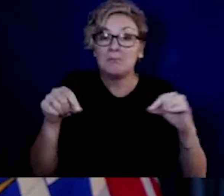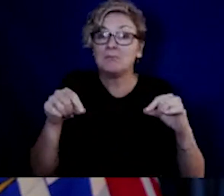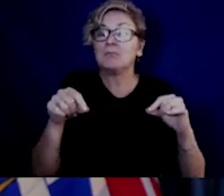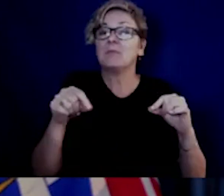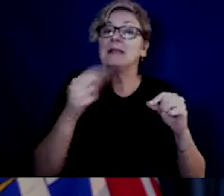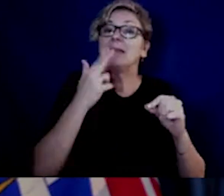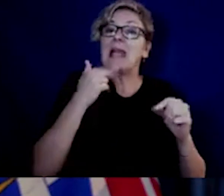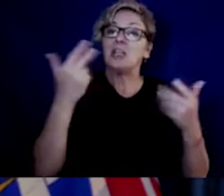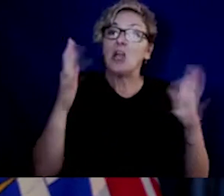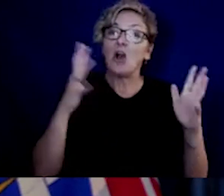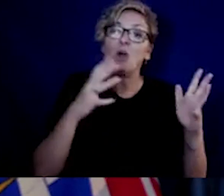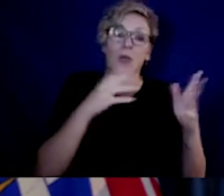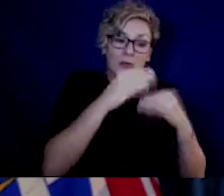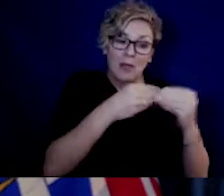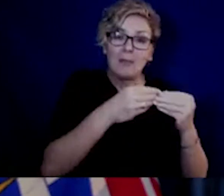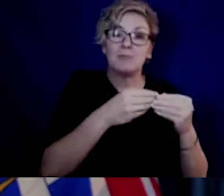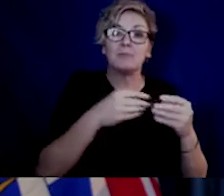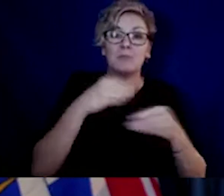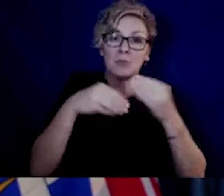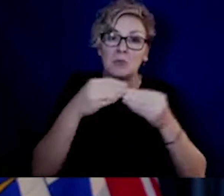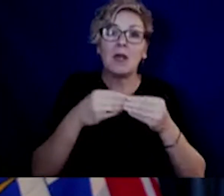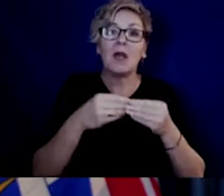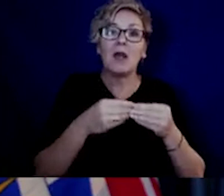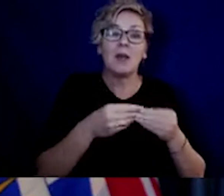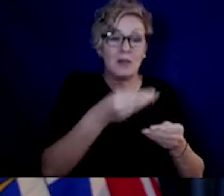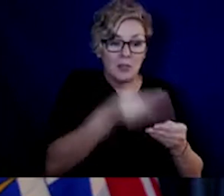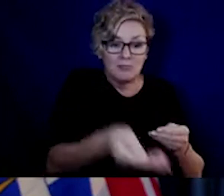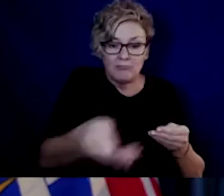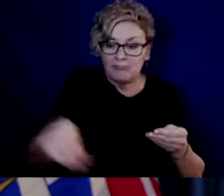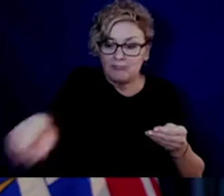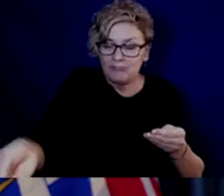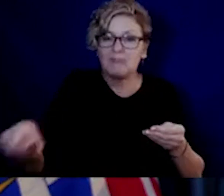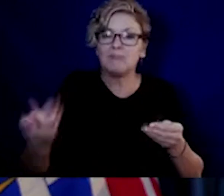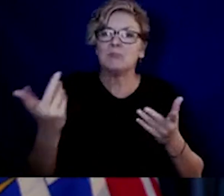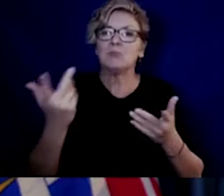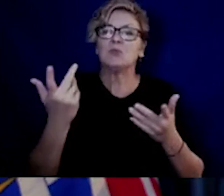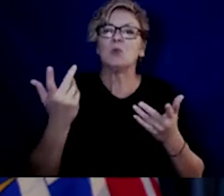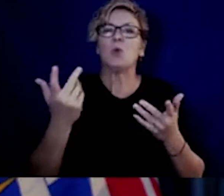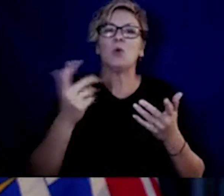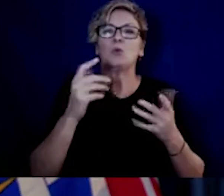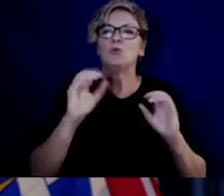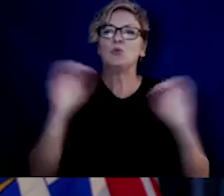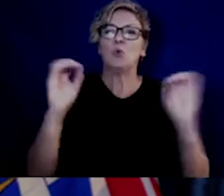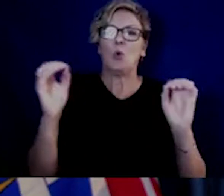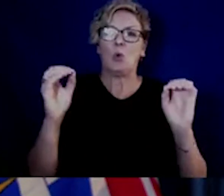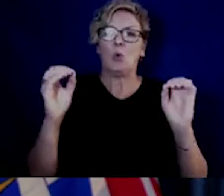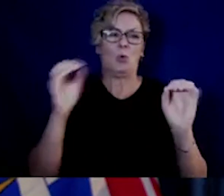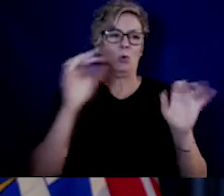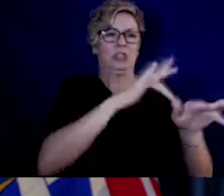is better than inside. Small groups. So if children are going trick-or-treating, then they need to be one or